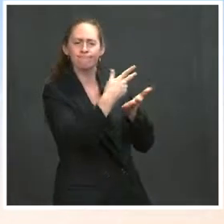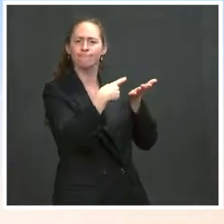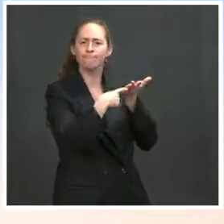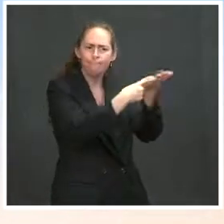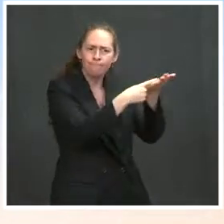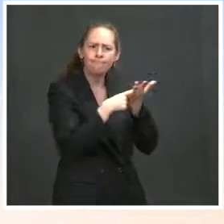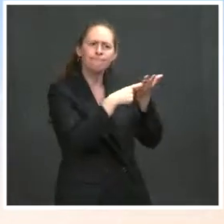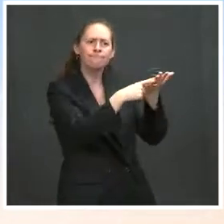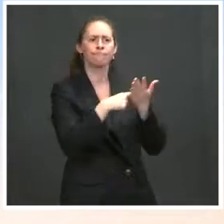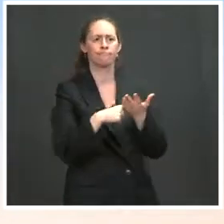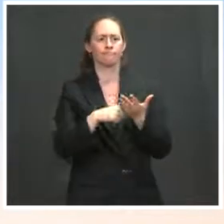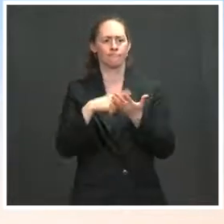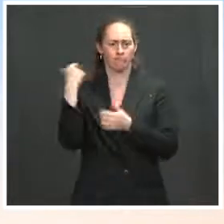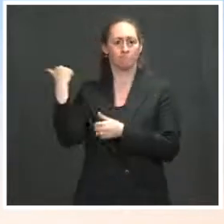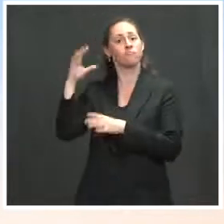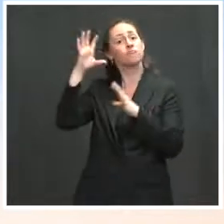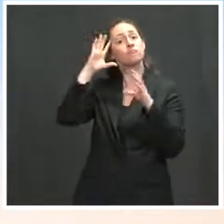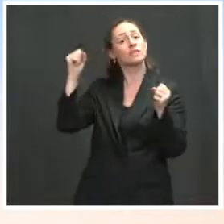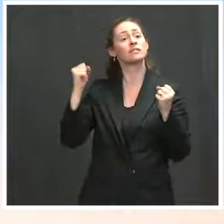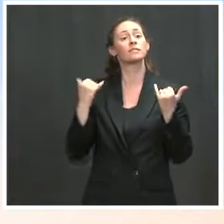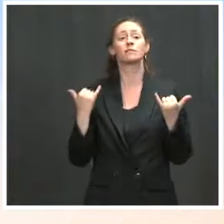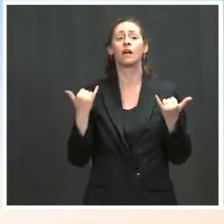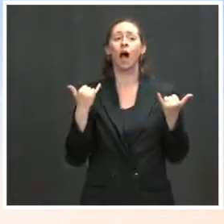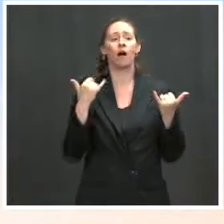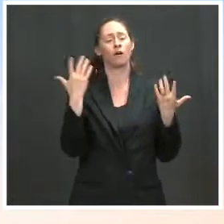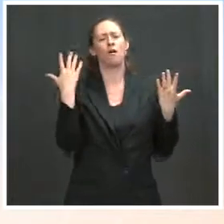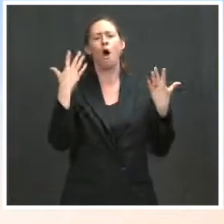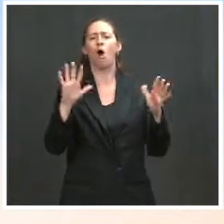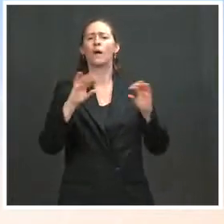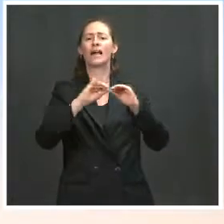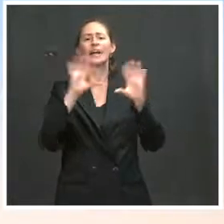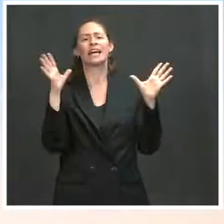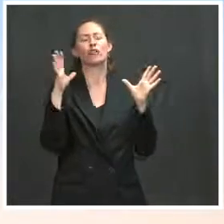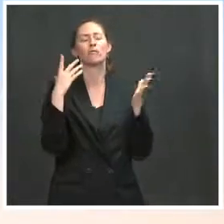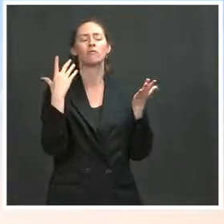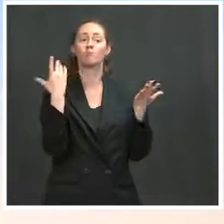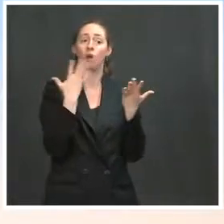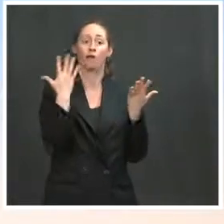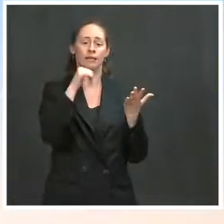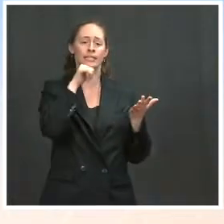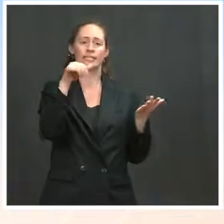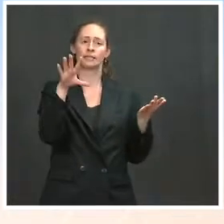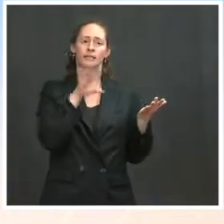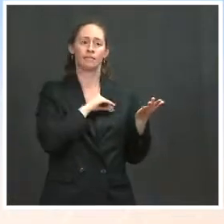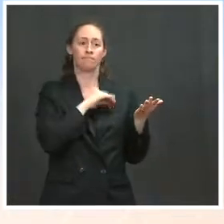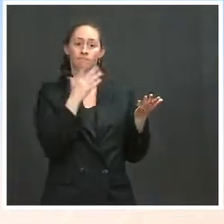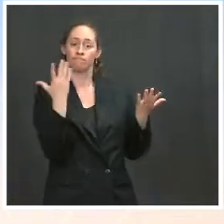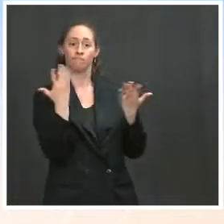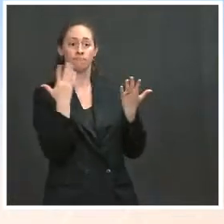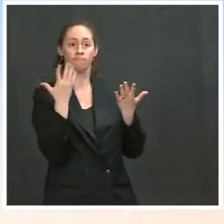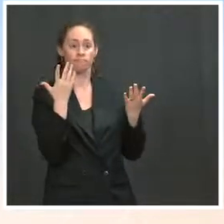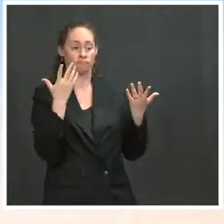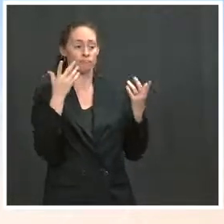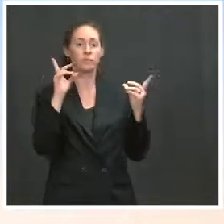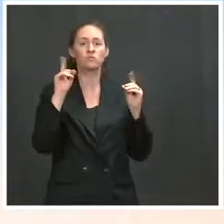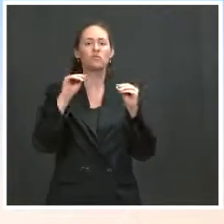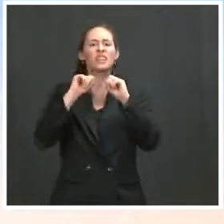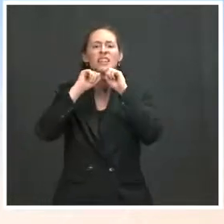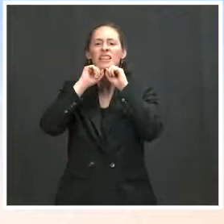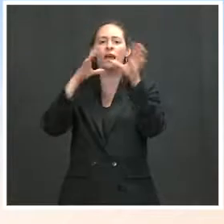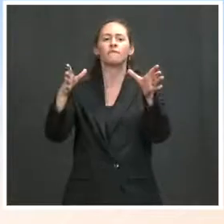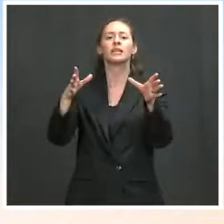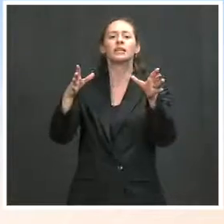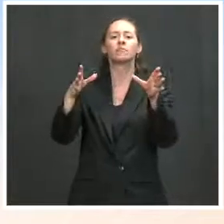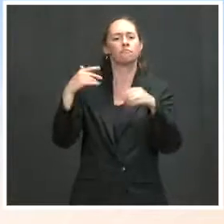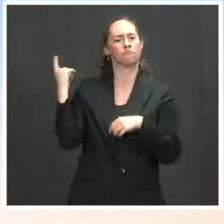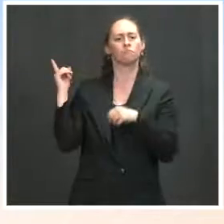line, the line in the sand, has been very, very clear. The way that he does not want to see, he does not want this to go, is without any action at